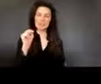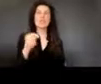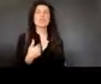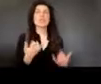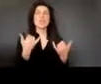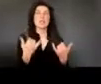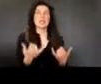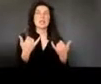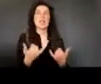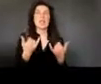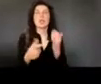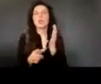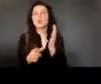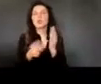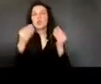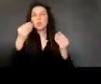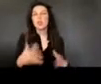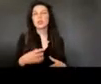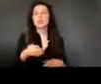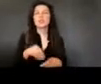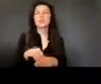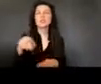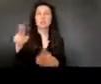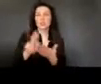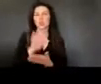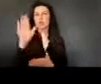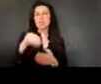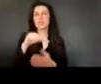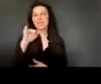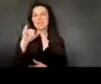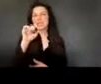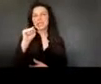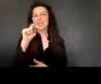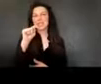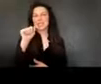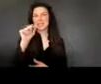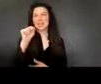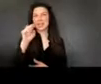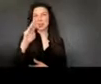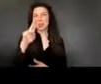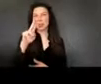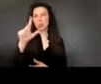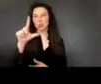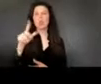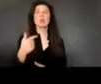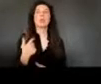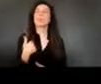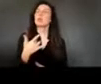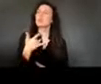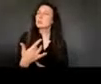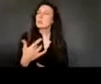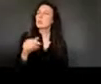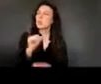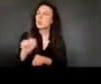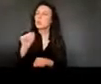an associated professor in Kültür University in Istanbul, and I actually usually work on